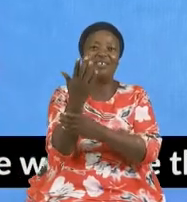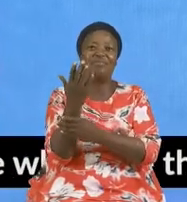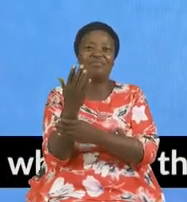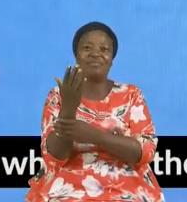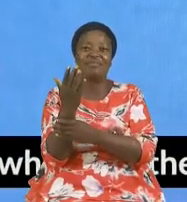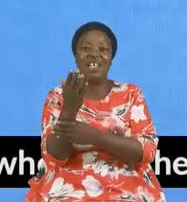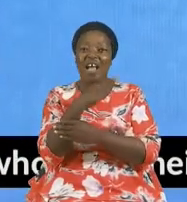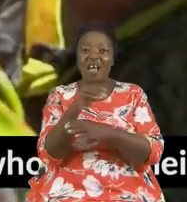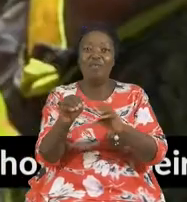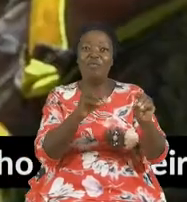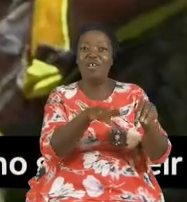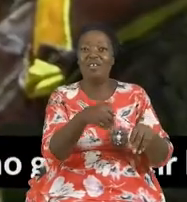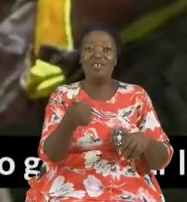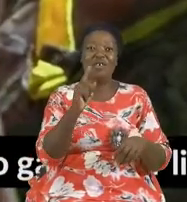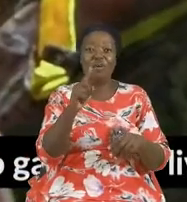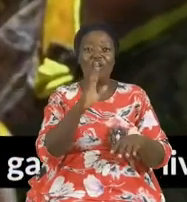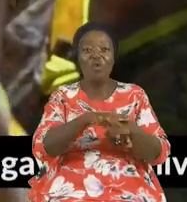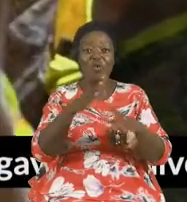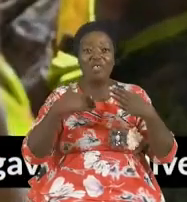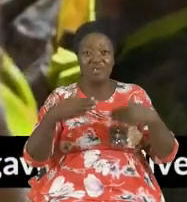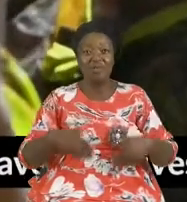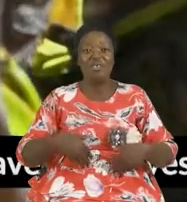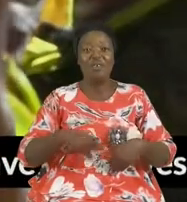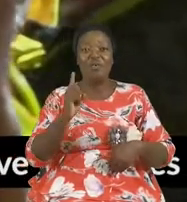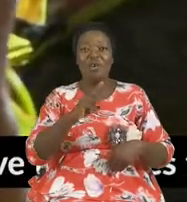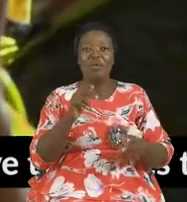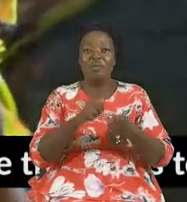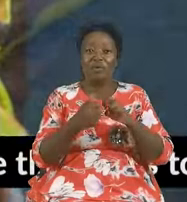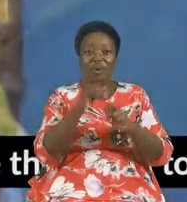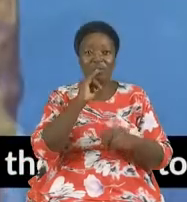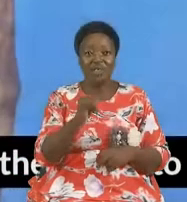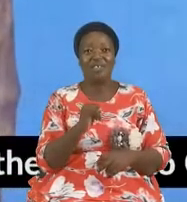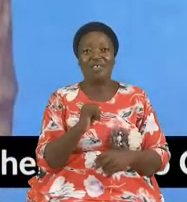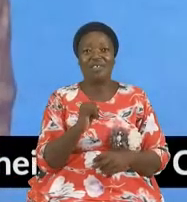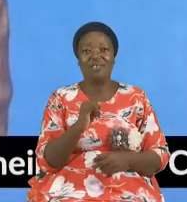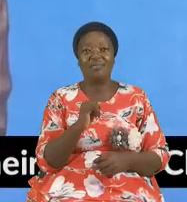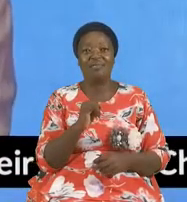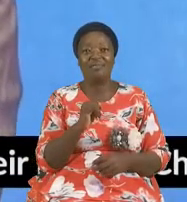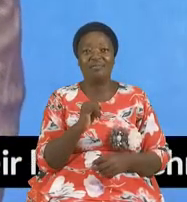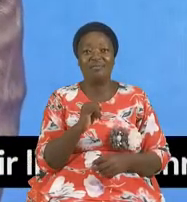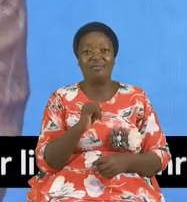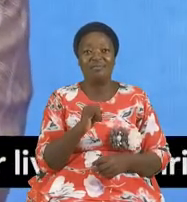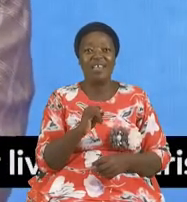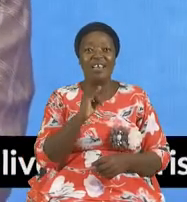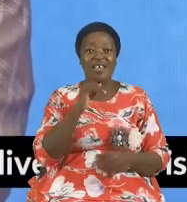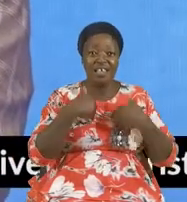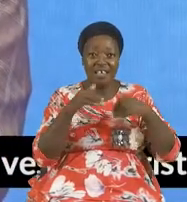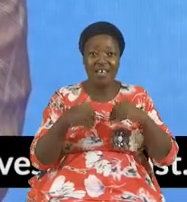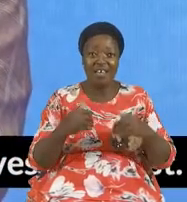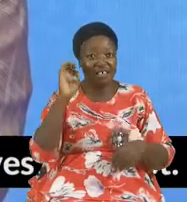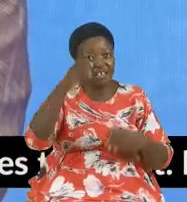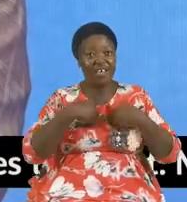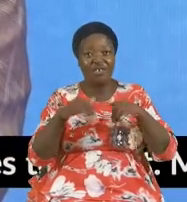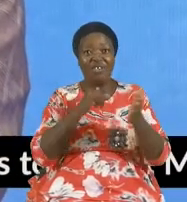there. You raise up your hand and you lay the other hand on yourself where you hurt, where the